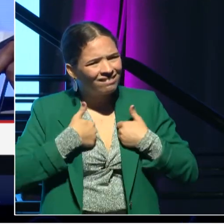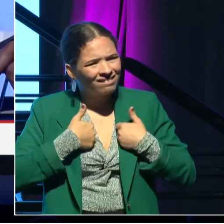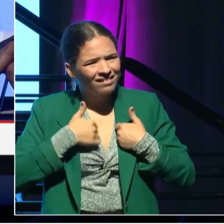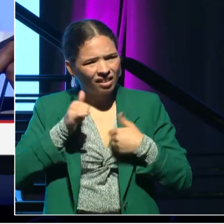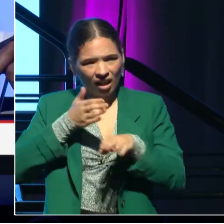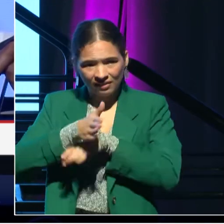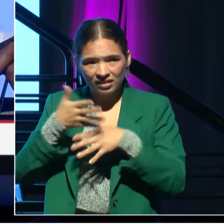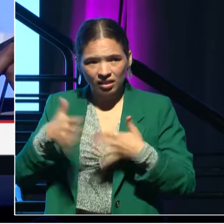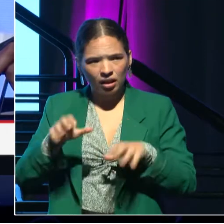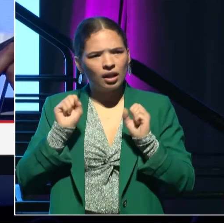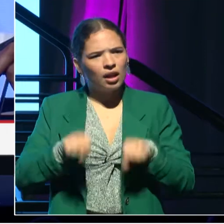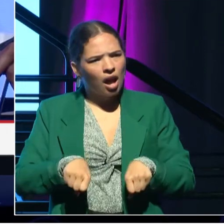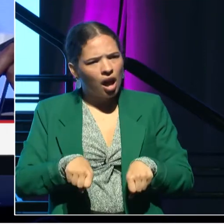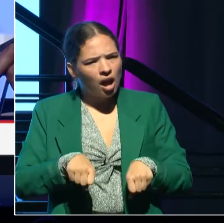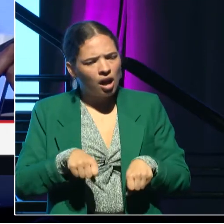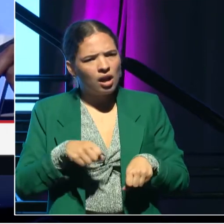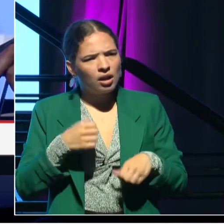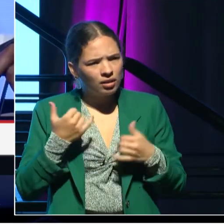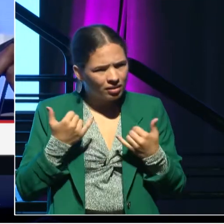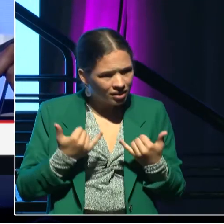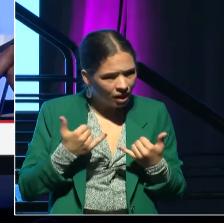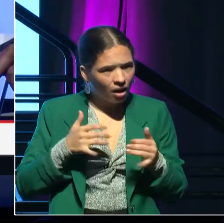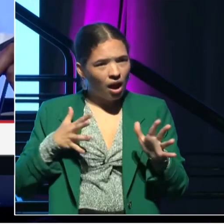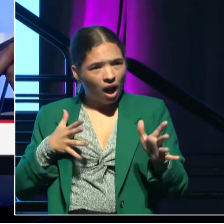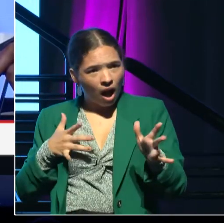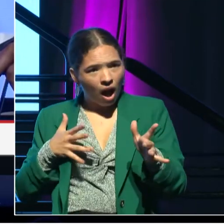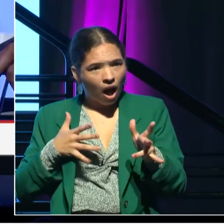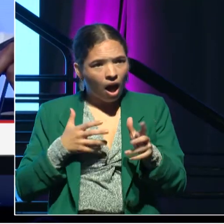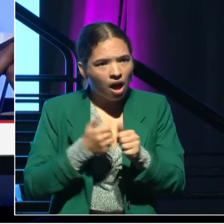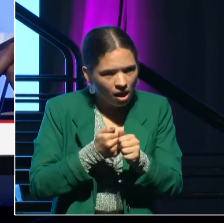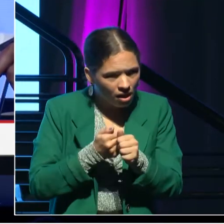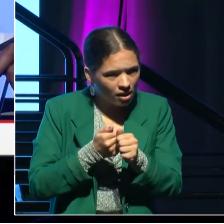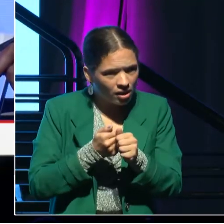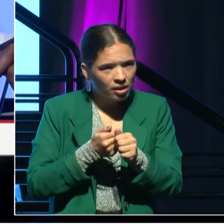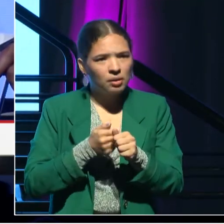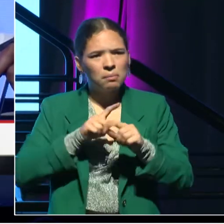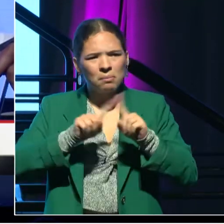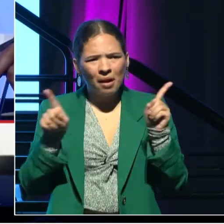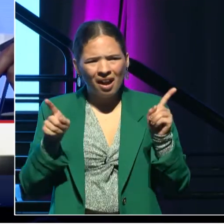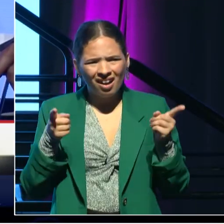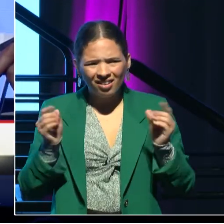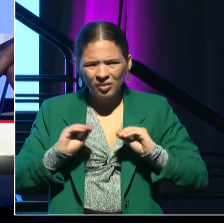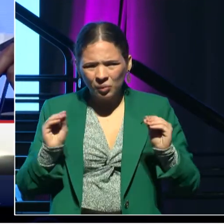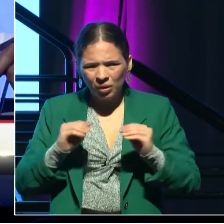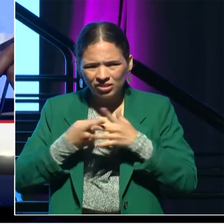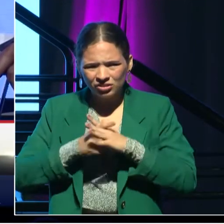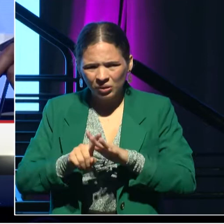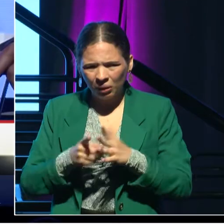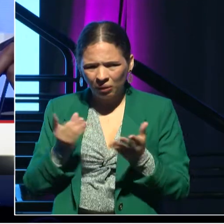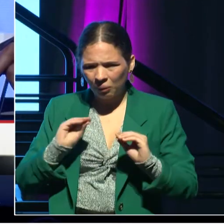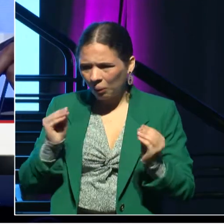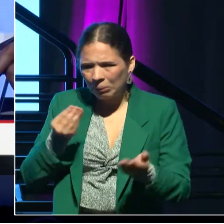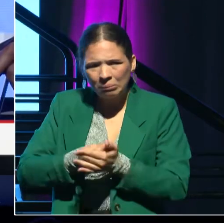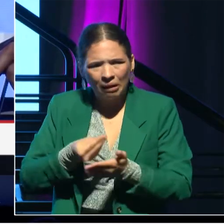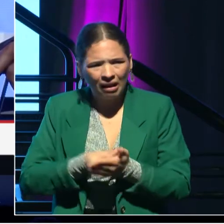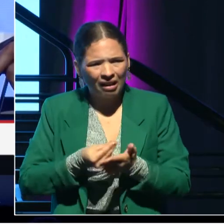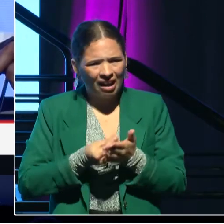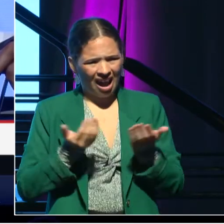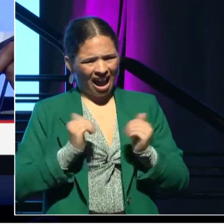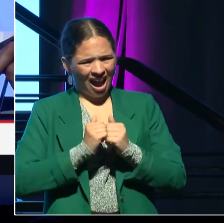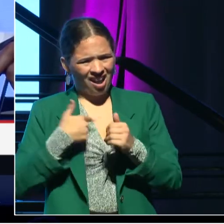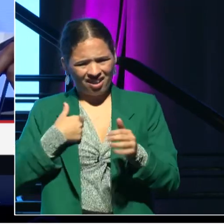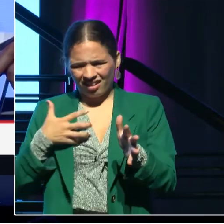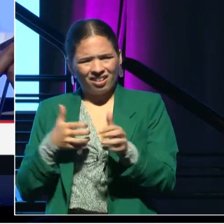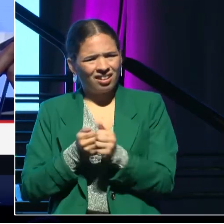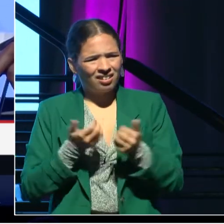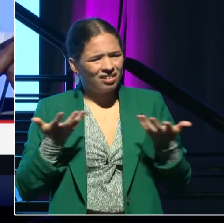So now you have to play catch up. But you don't have anything to catch up with. So, but despite that, you're